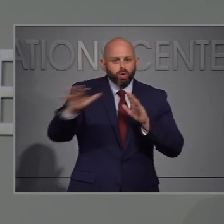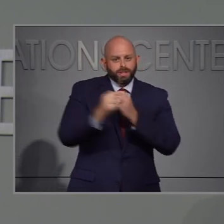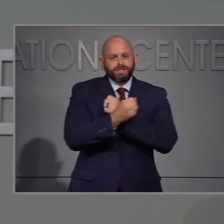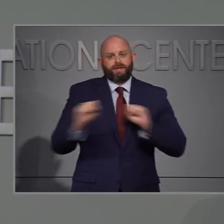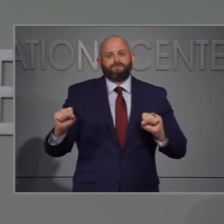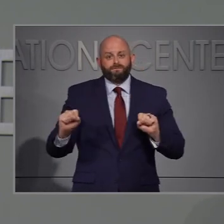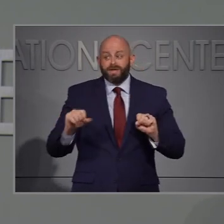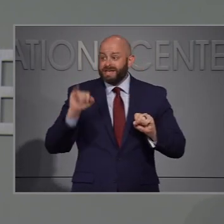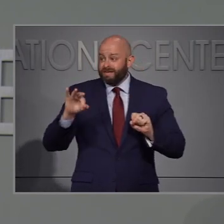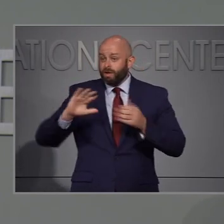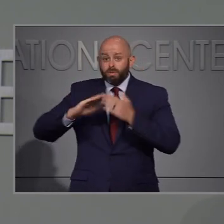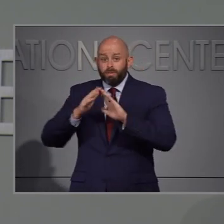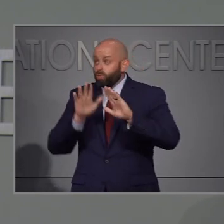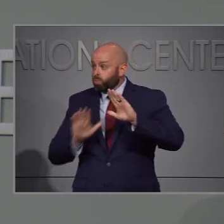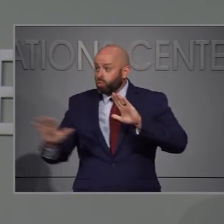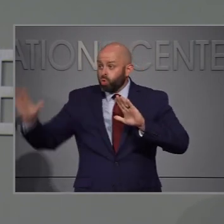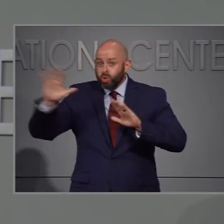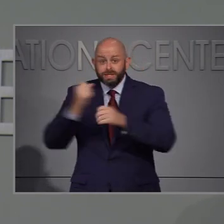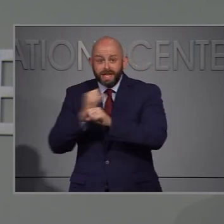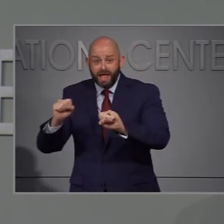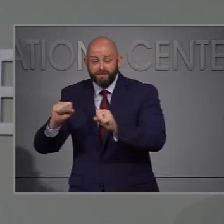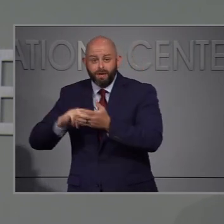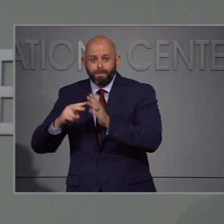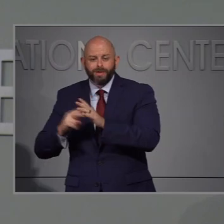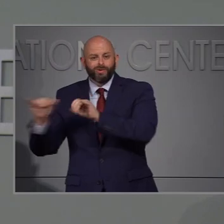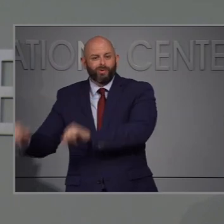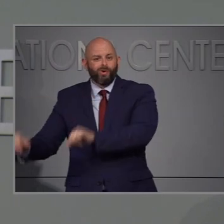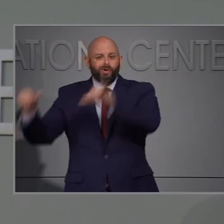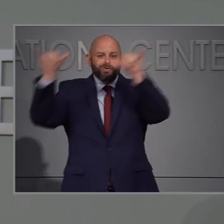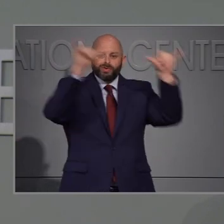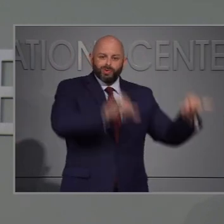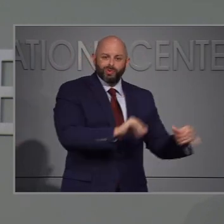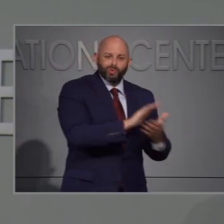schools safer for all of our students, teachers, and staff.